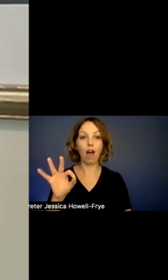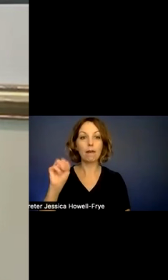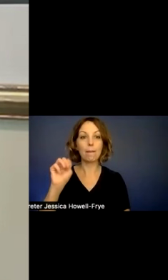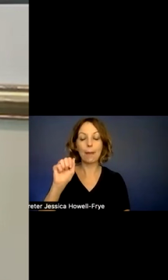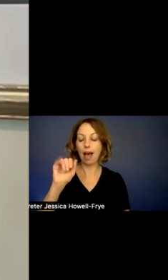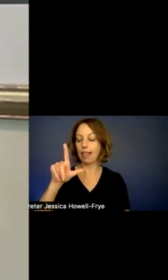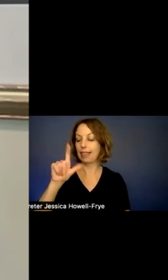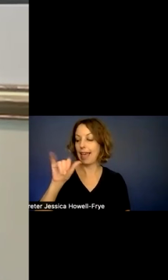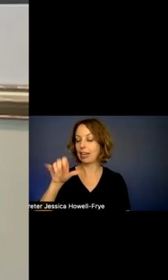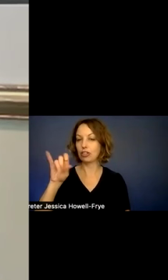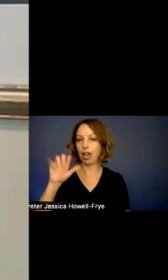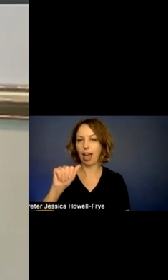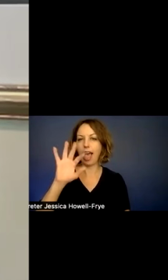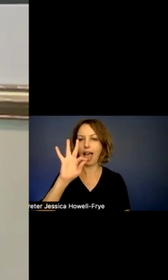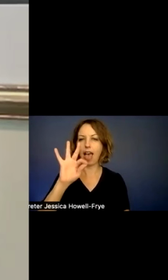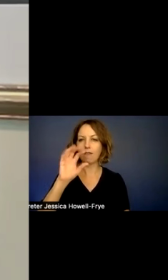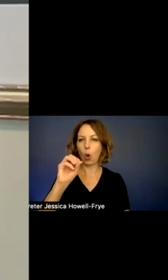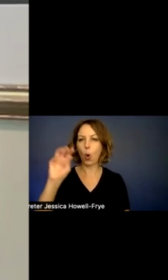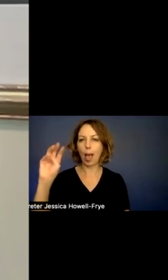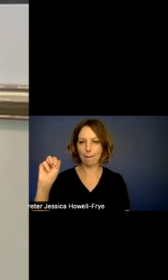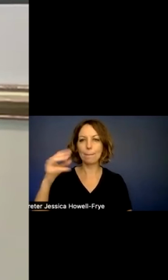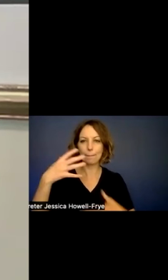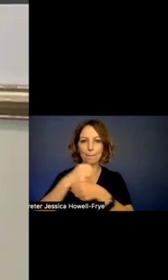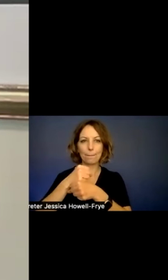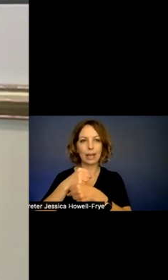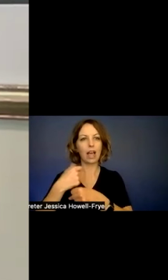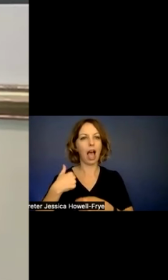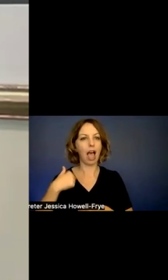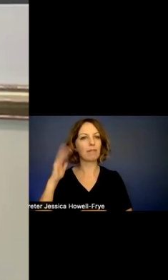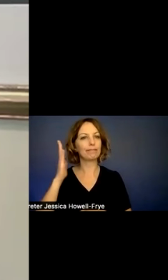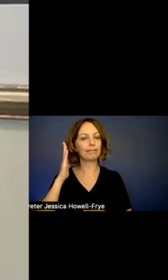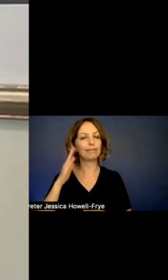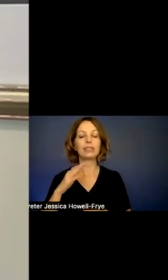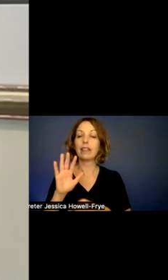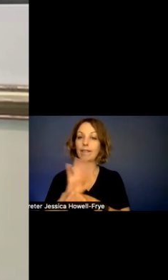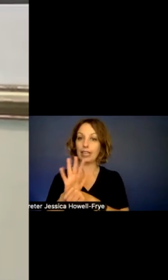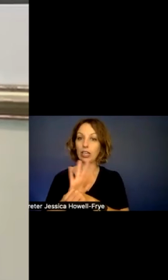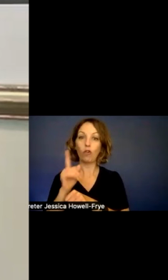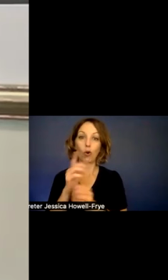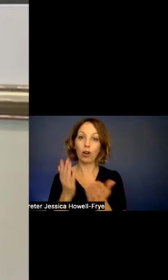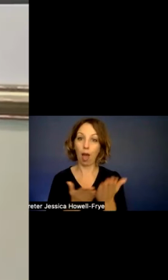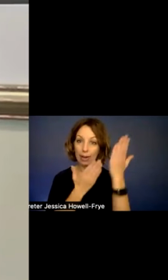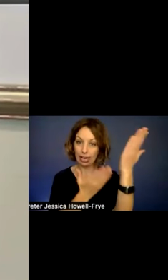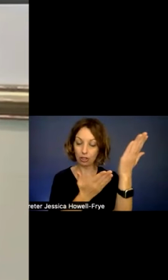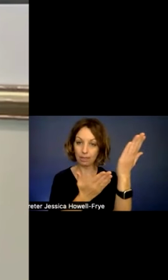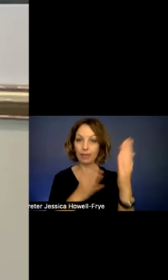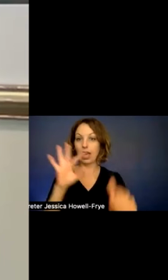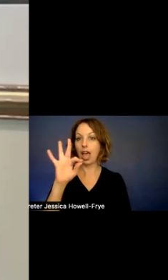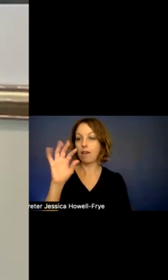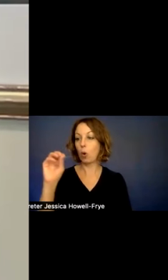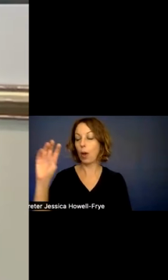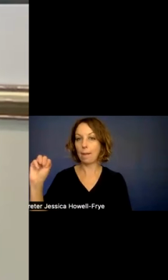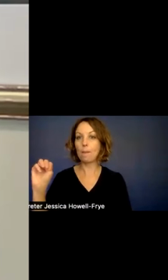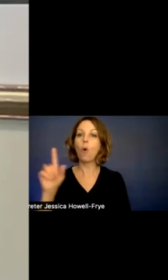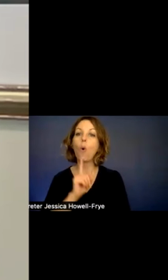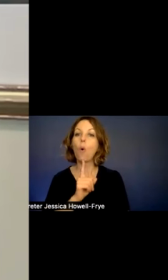I've been selected to present FOM's Loret Miller Ruppe Award nominee video. FOM is an orphan affiliate group. That